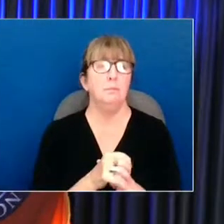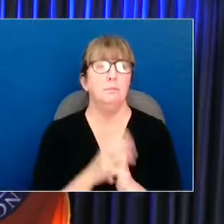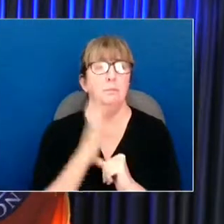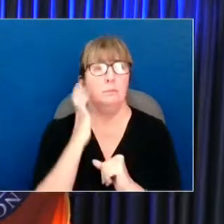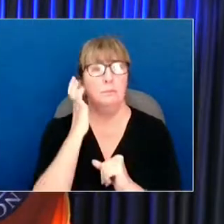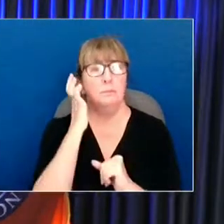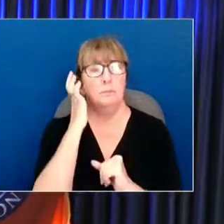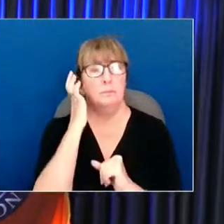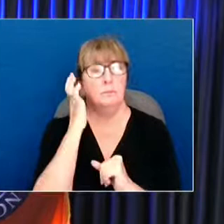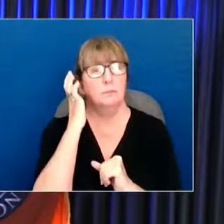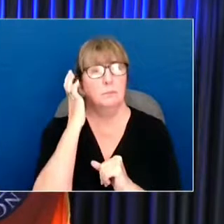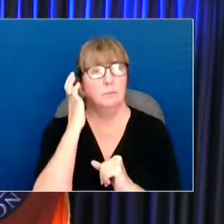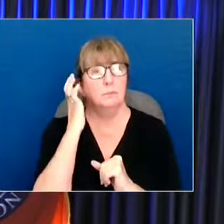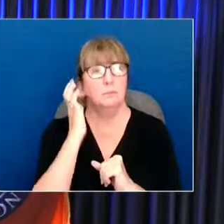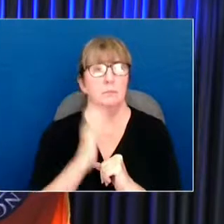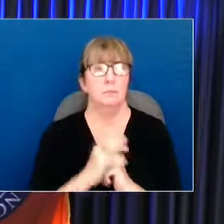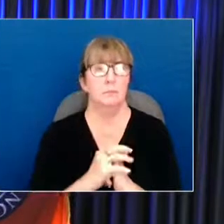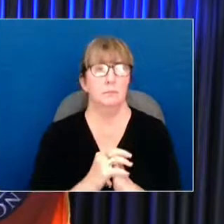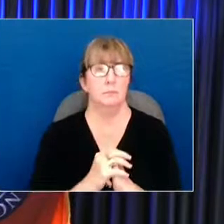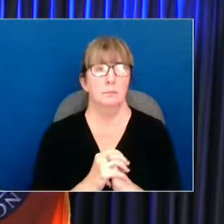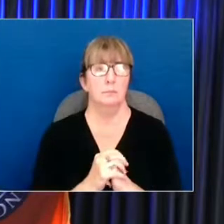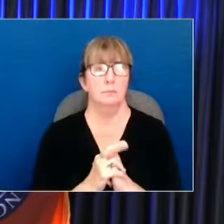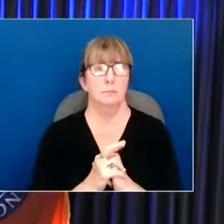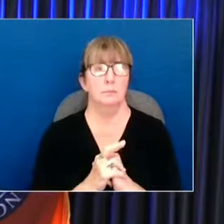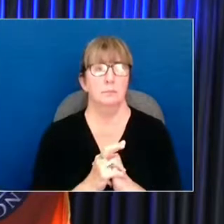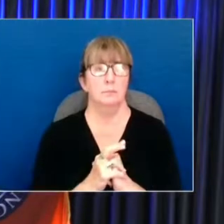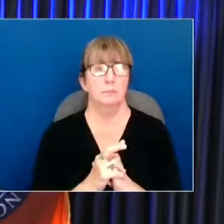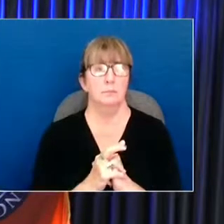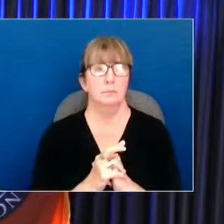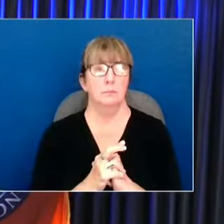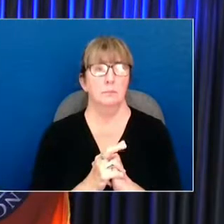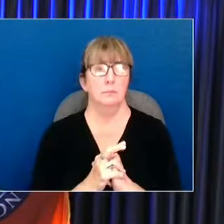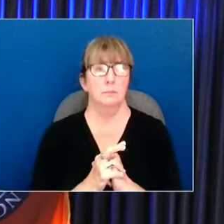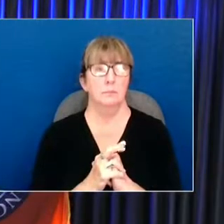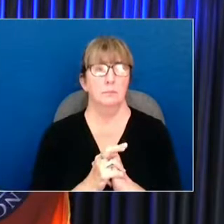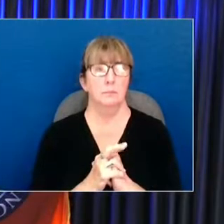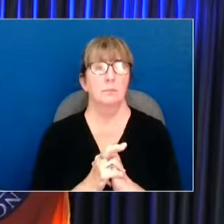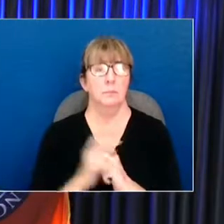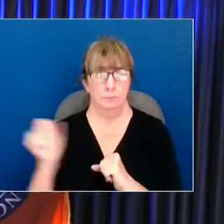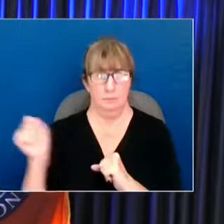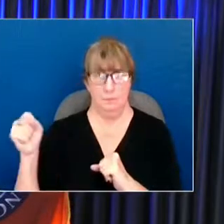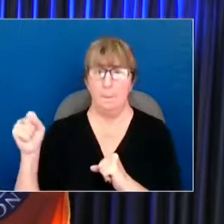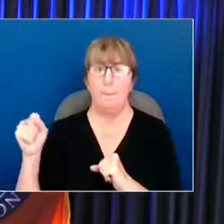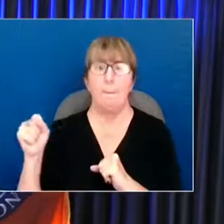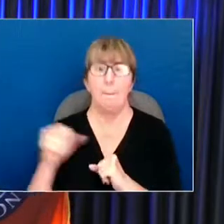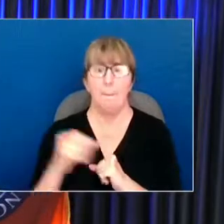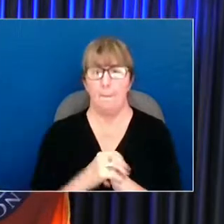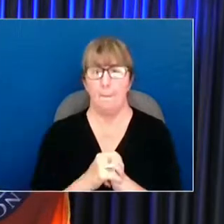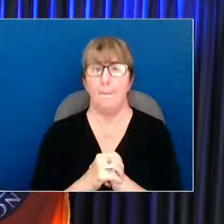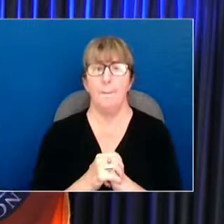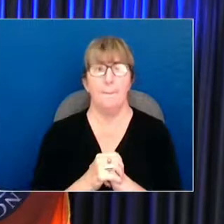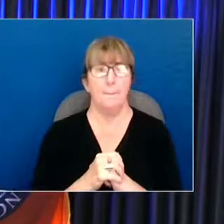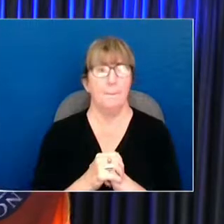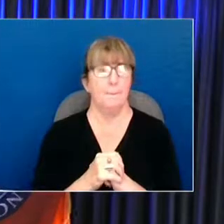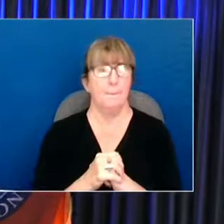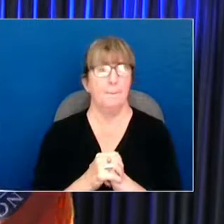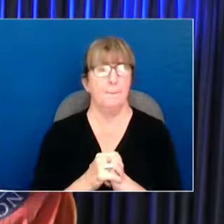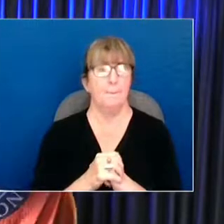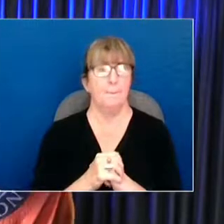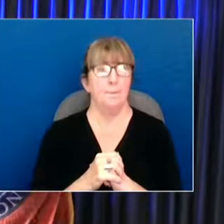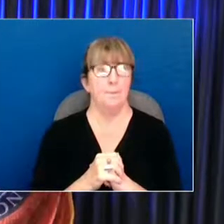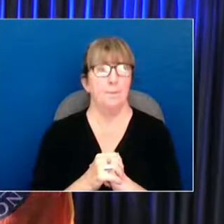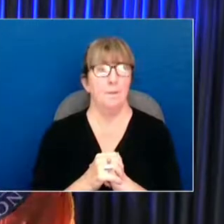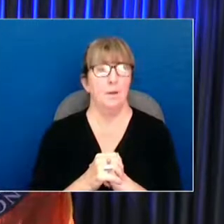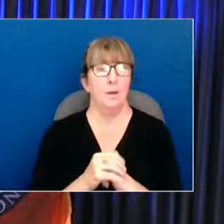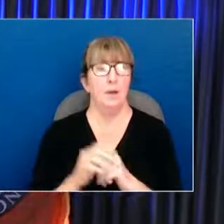This goes in front of this one slightly. Yep. Are you centered? I'm gonna stand right here. I